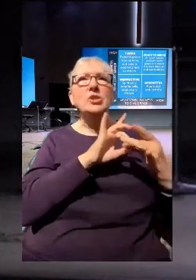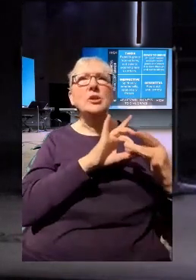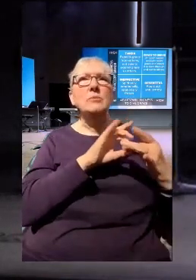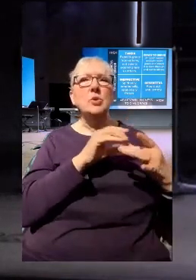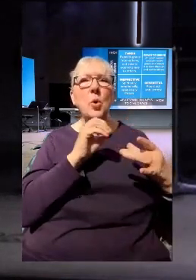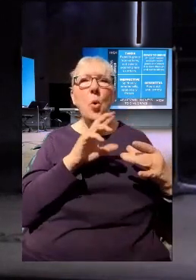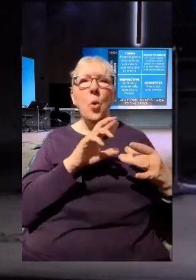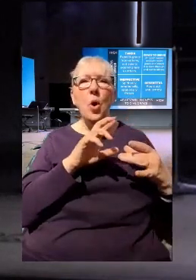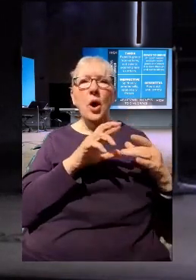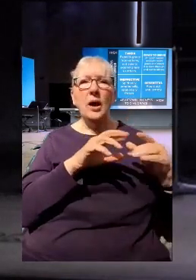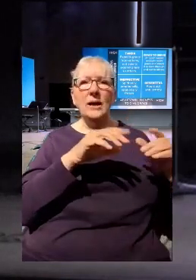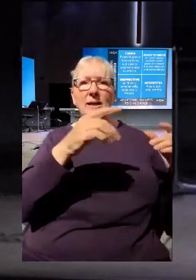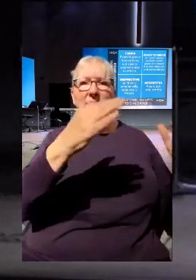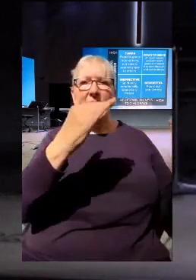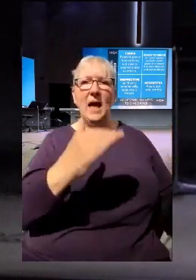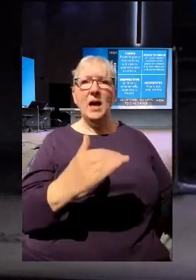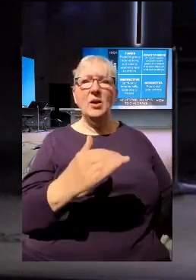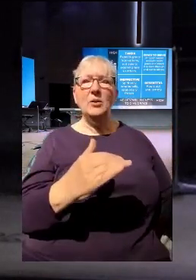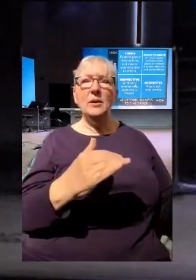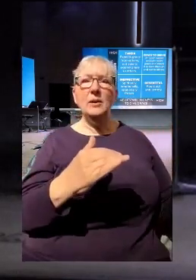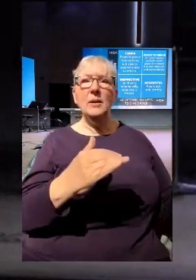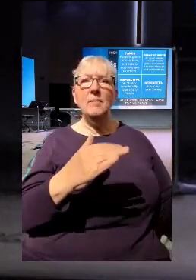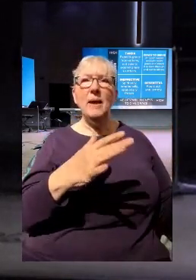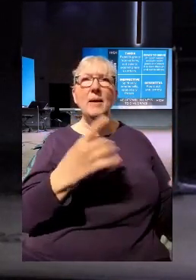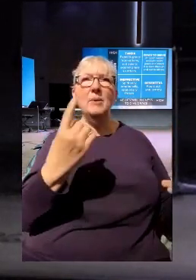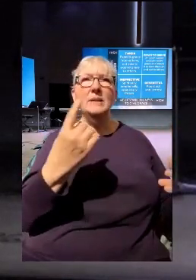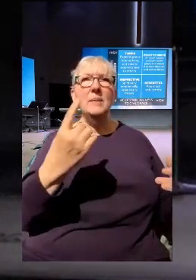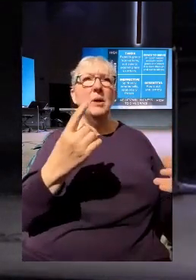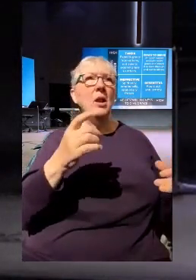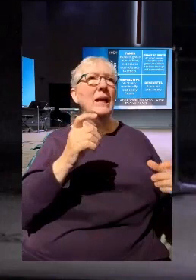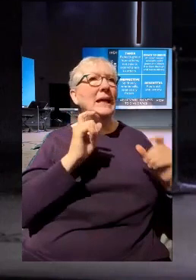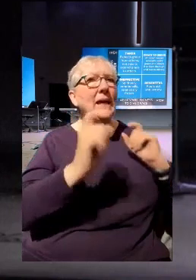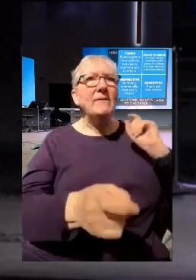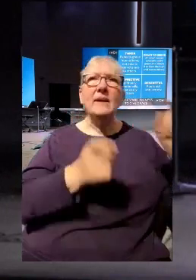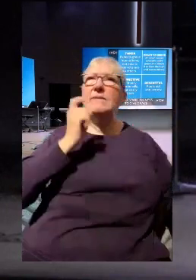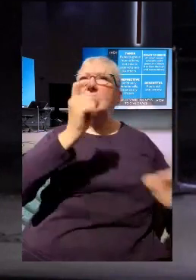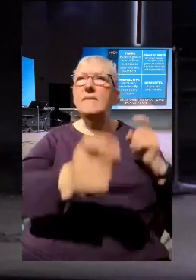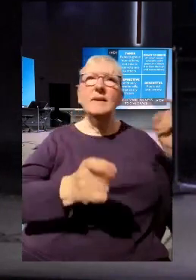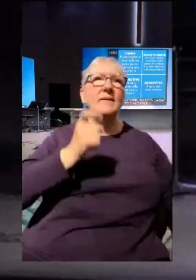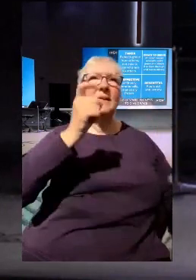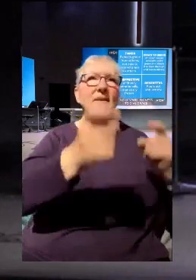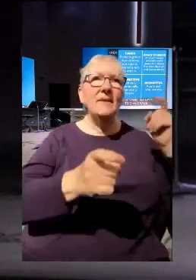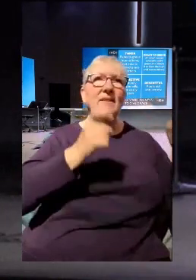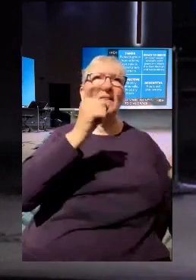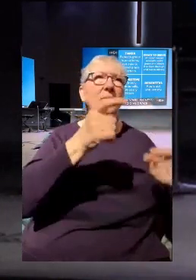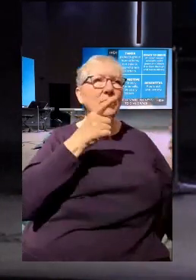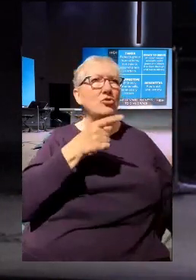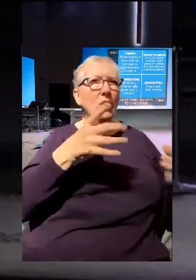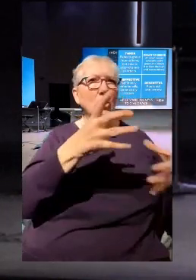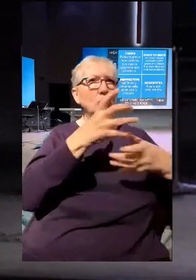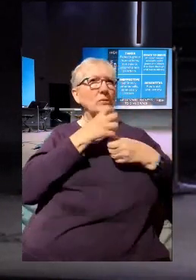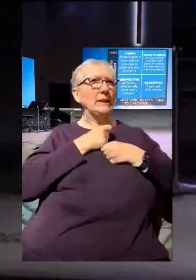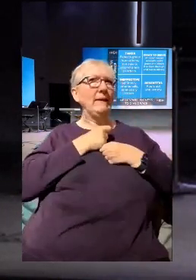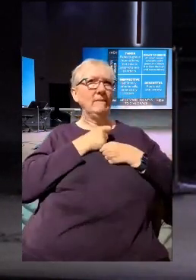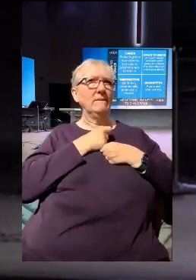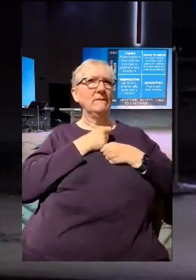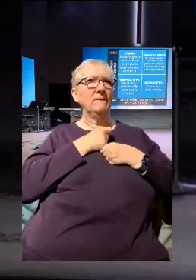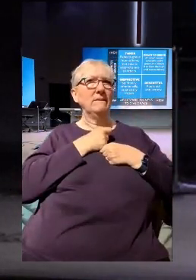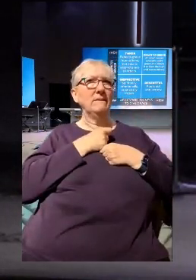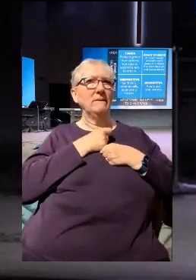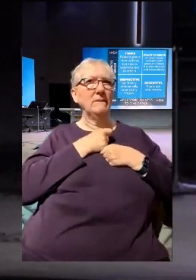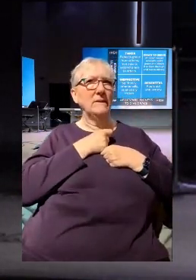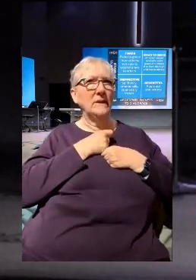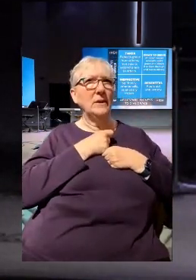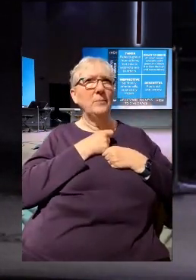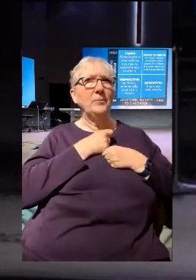here, you may be somebody who's constantly pouring out grace, but you really struggle to receive it. And do you ever find yourself